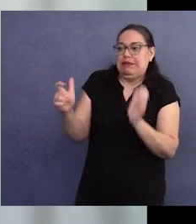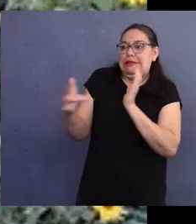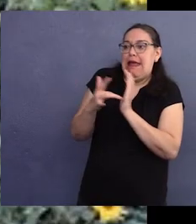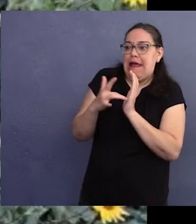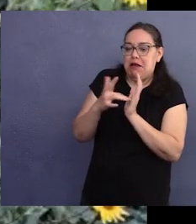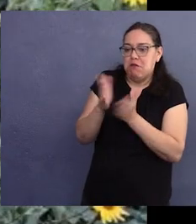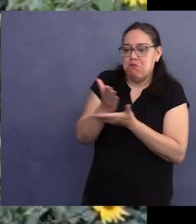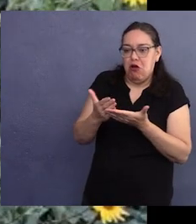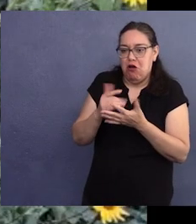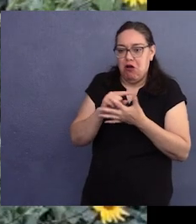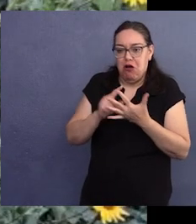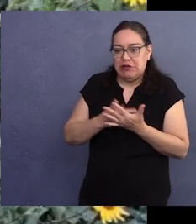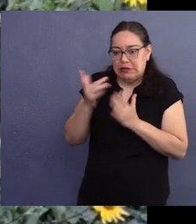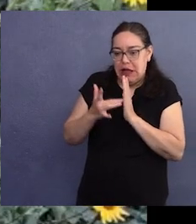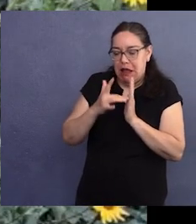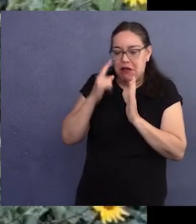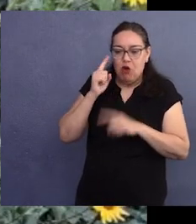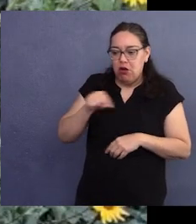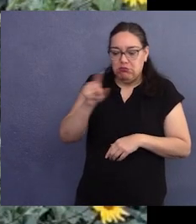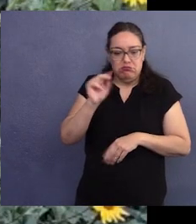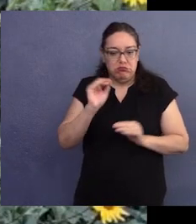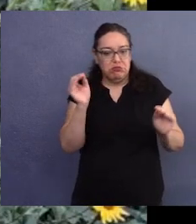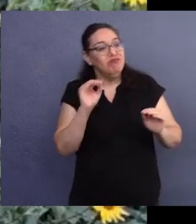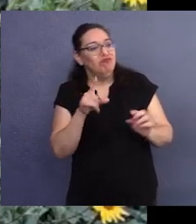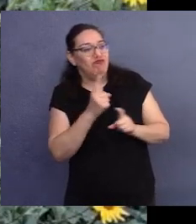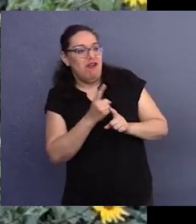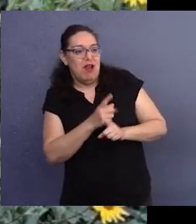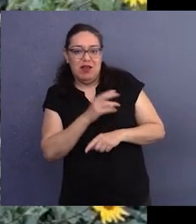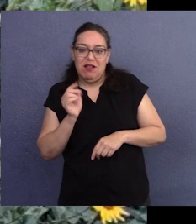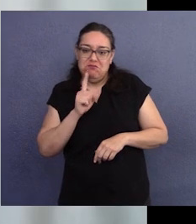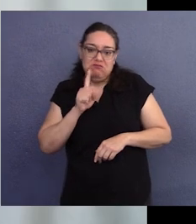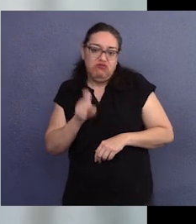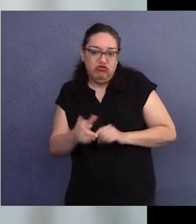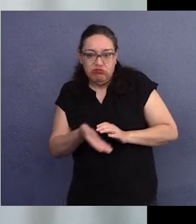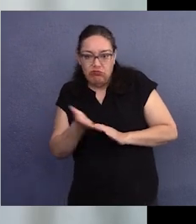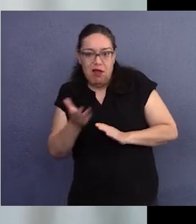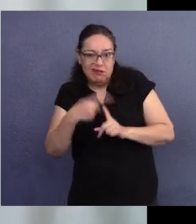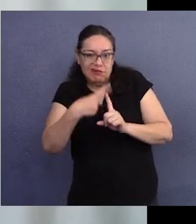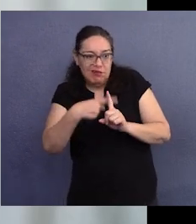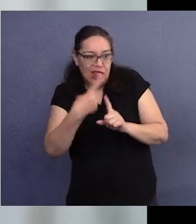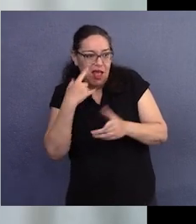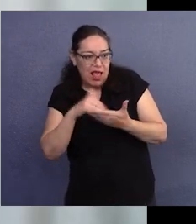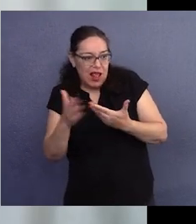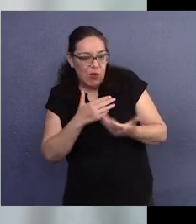Yeah. Things like that. No, and that's honestly, you should run it anyway. Yeah. Yeah, Andrea,